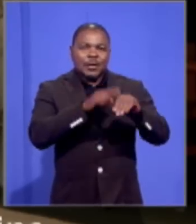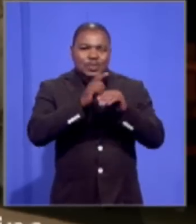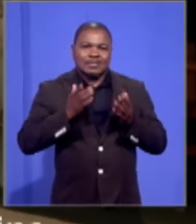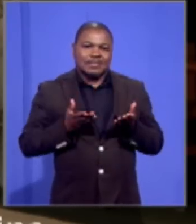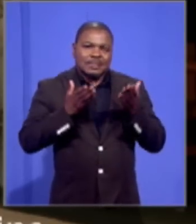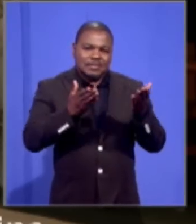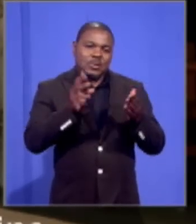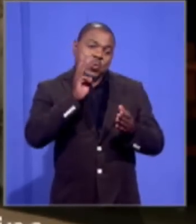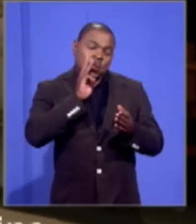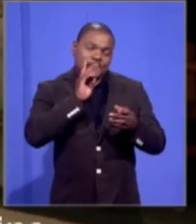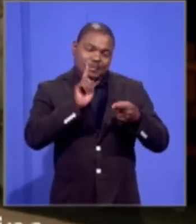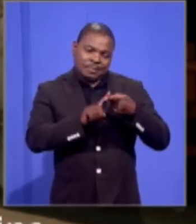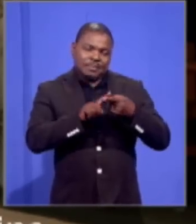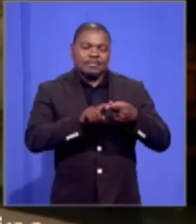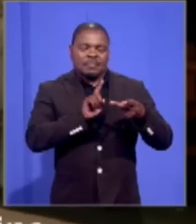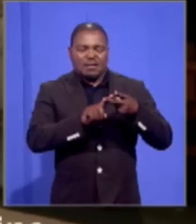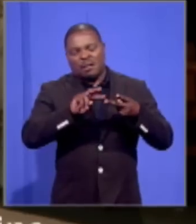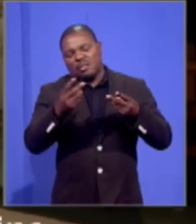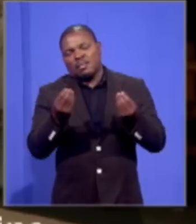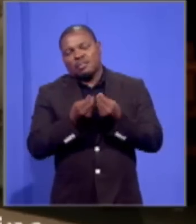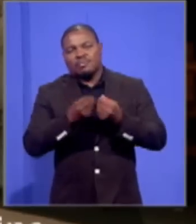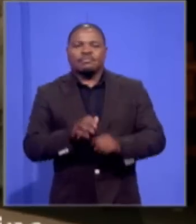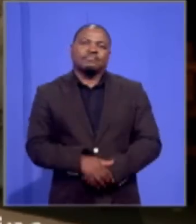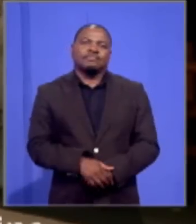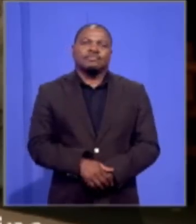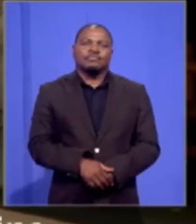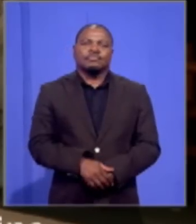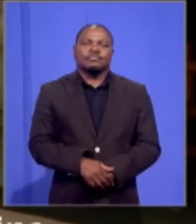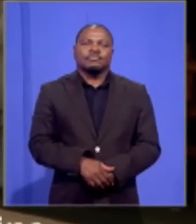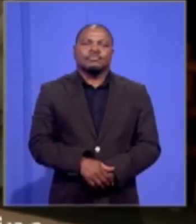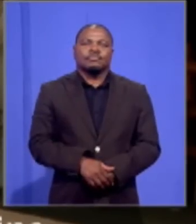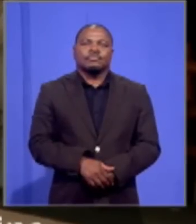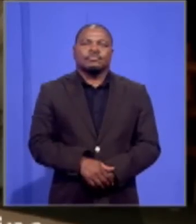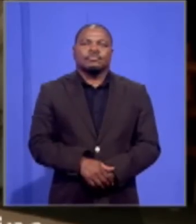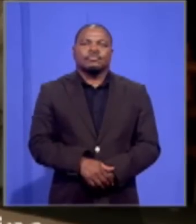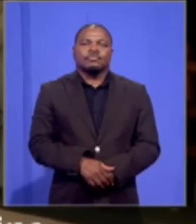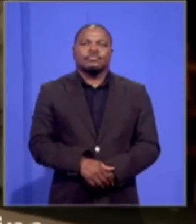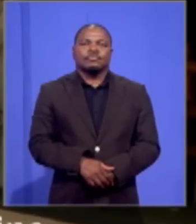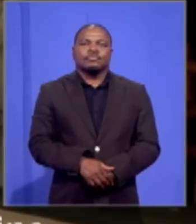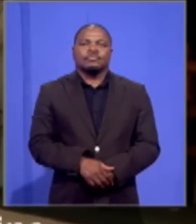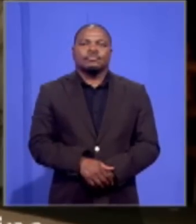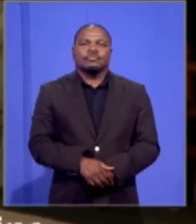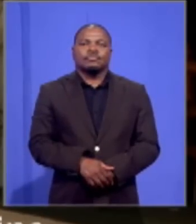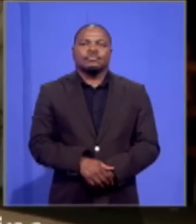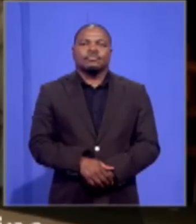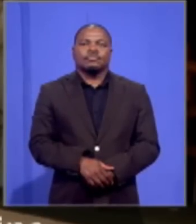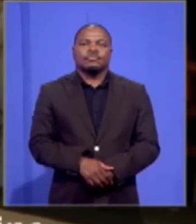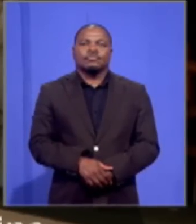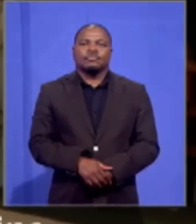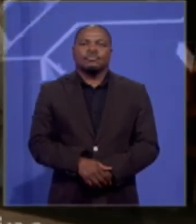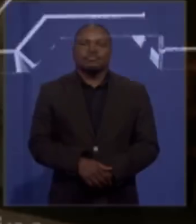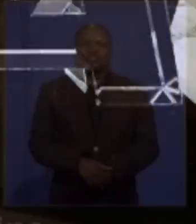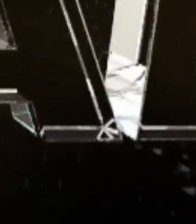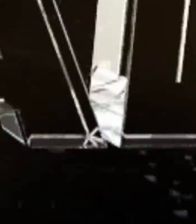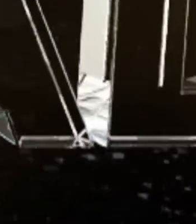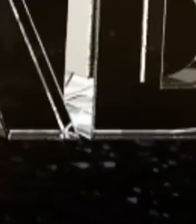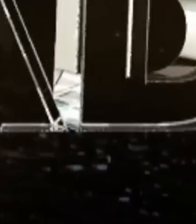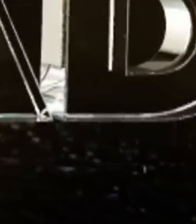ditirelo go lebilwe metsi le tse dingwe ke Katlego wa dikgang tsa SABC Musina Limpopo.